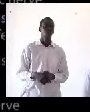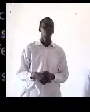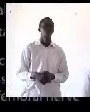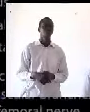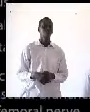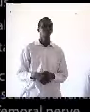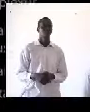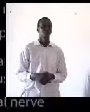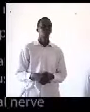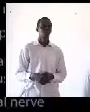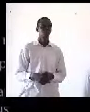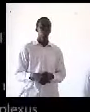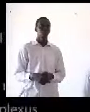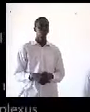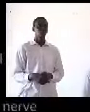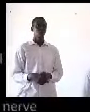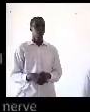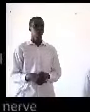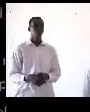cord. So these are